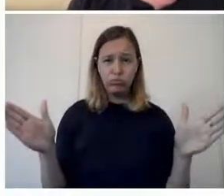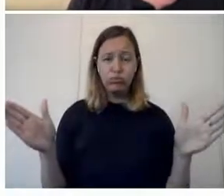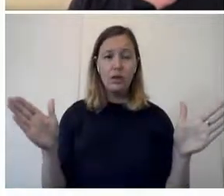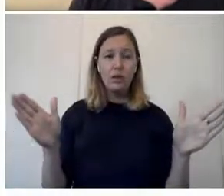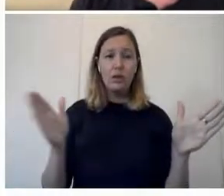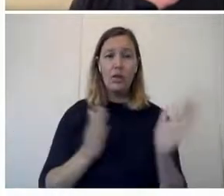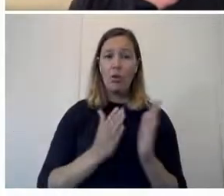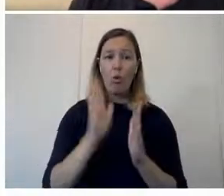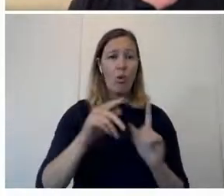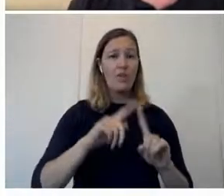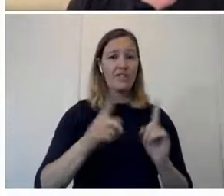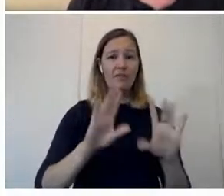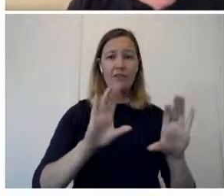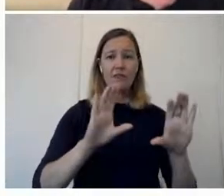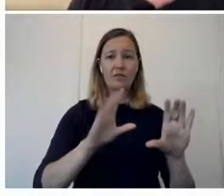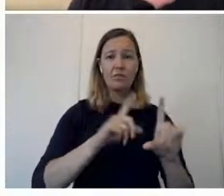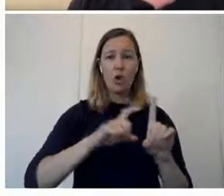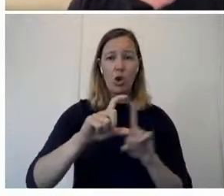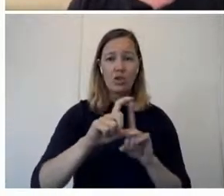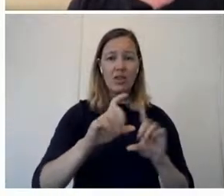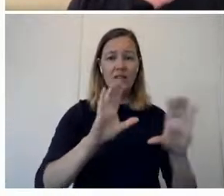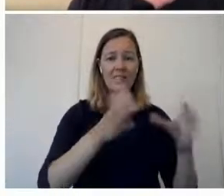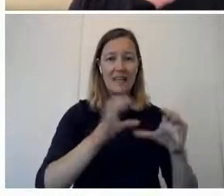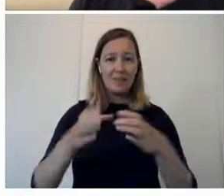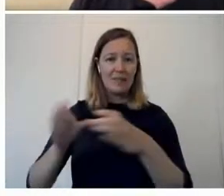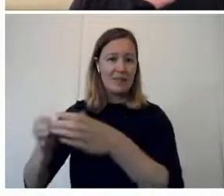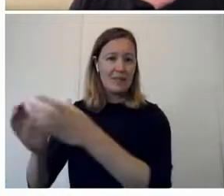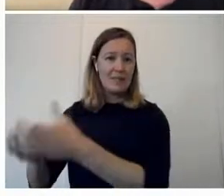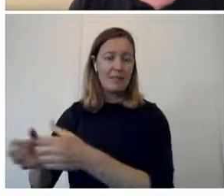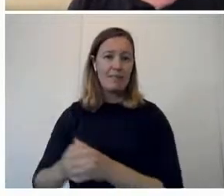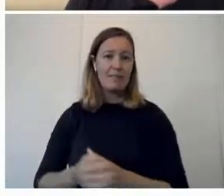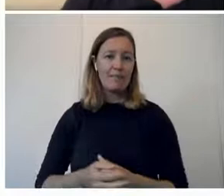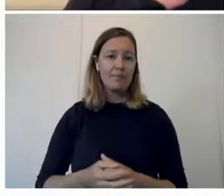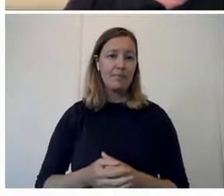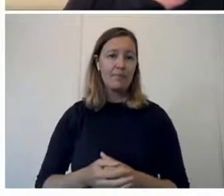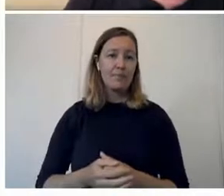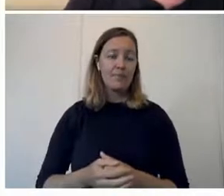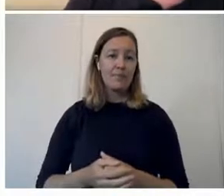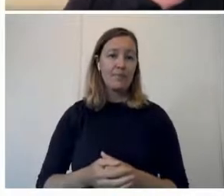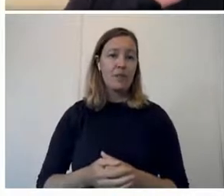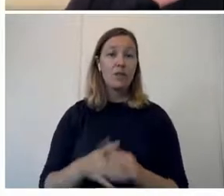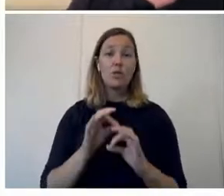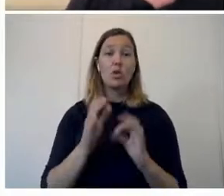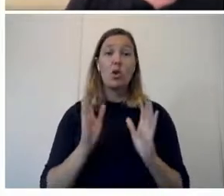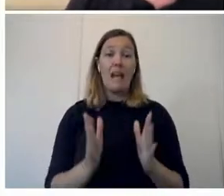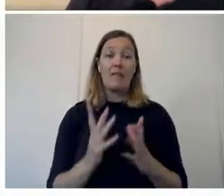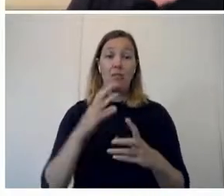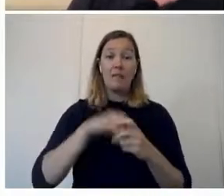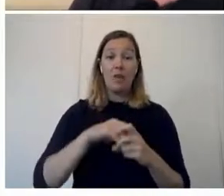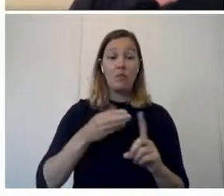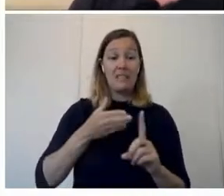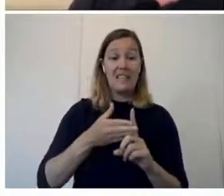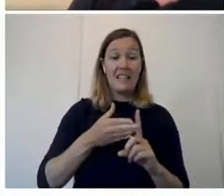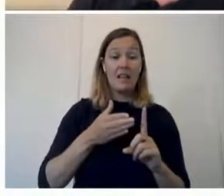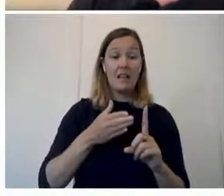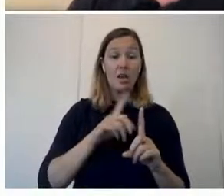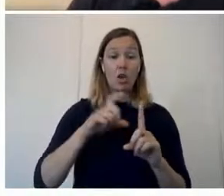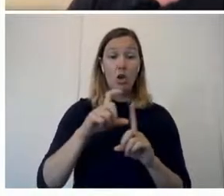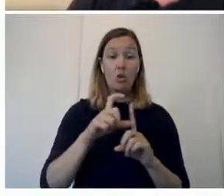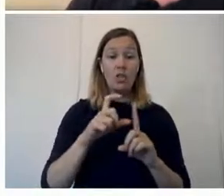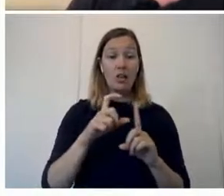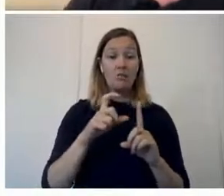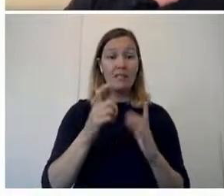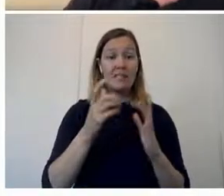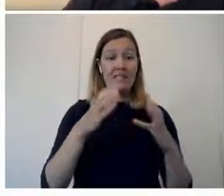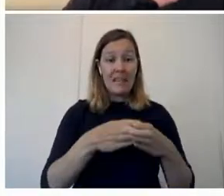segment. And that's why it's so valuable, because you don't have to be in a particular culture segment to get festivals. Festivals are a great